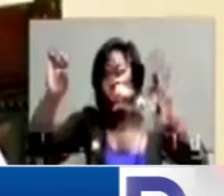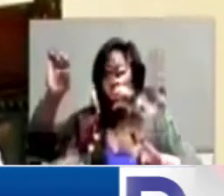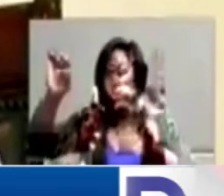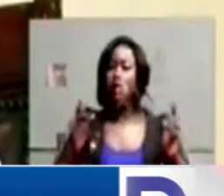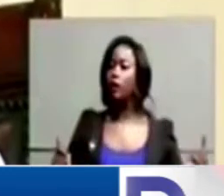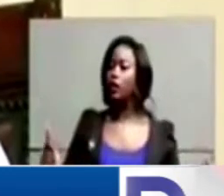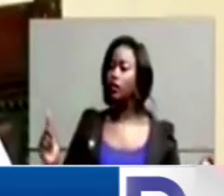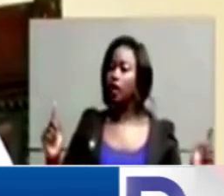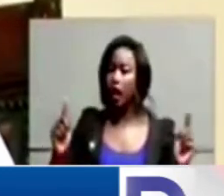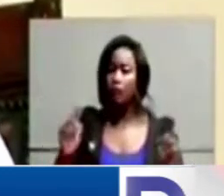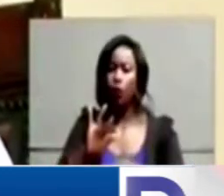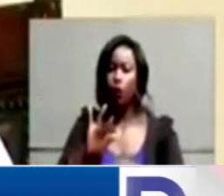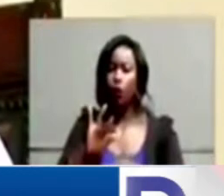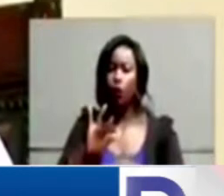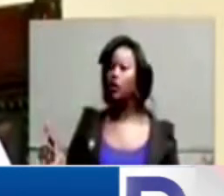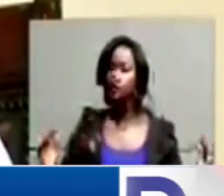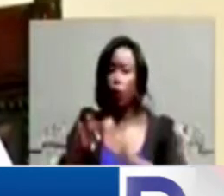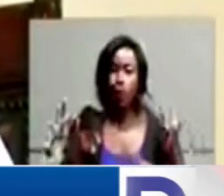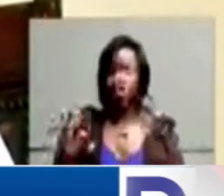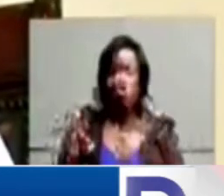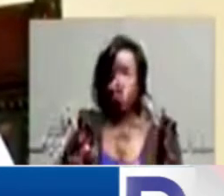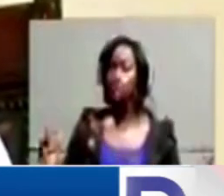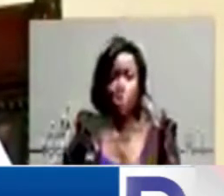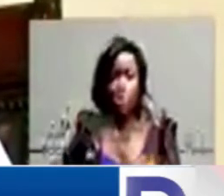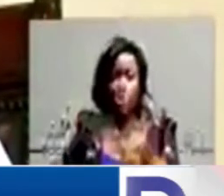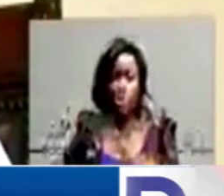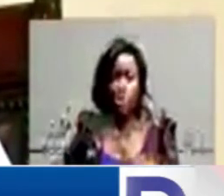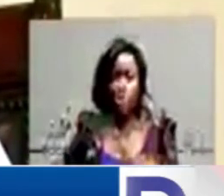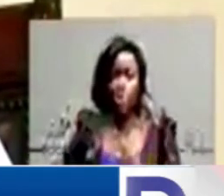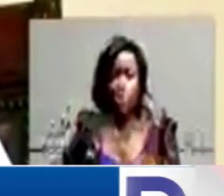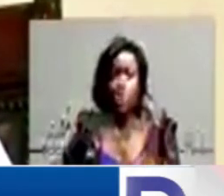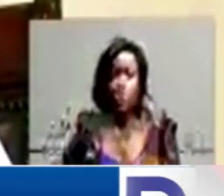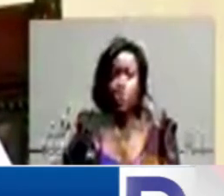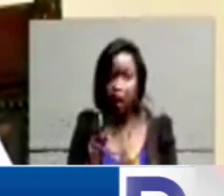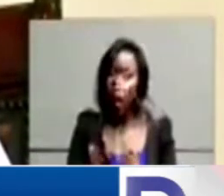north, south, east, north, east, northwest, they all